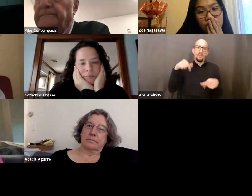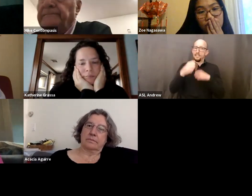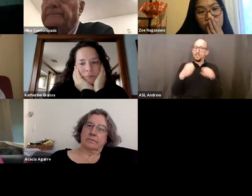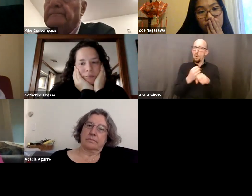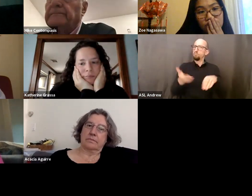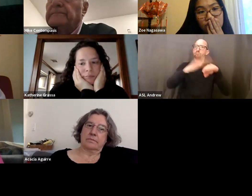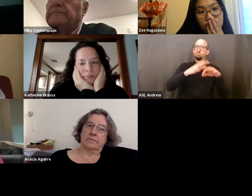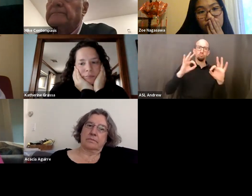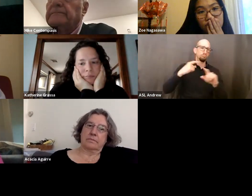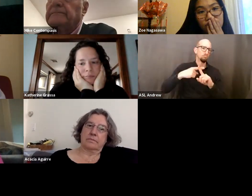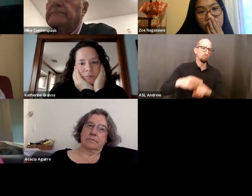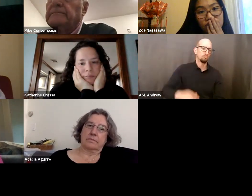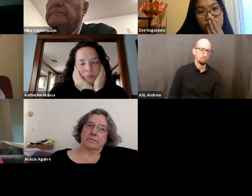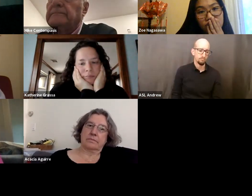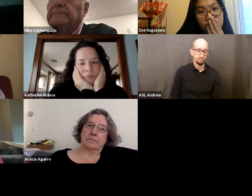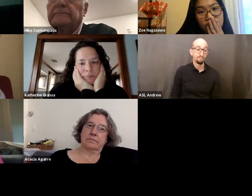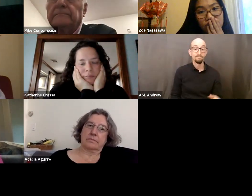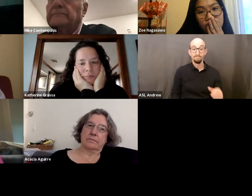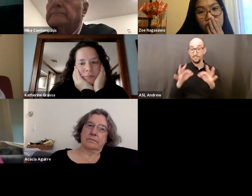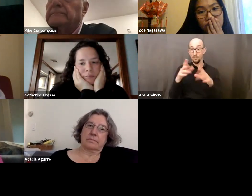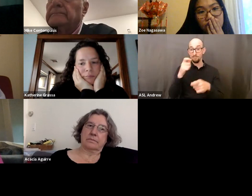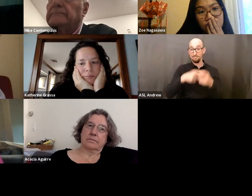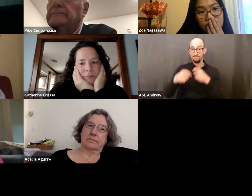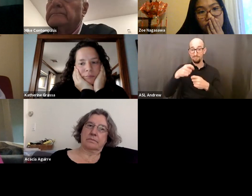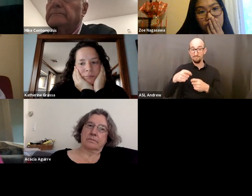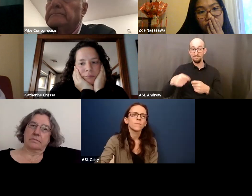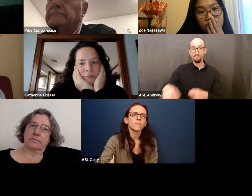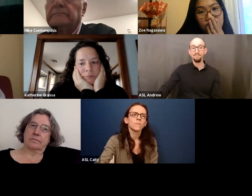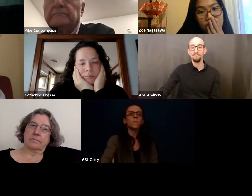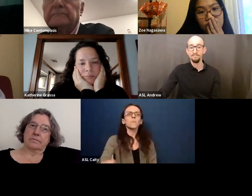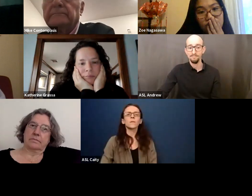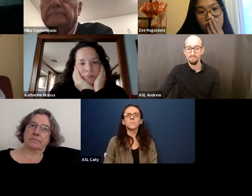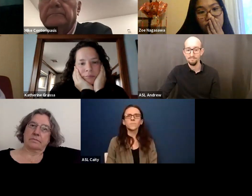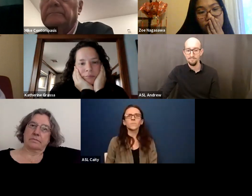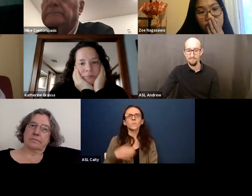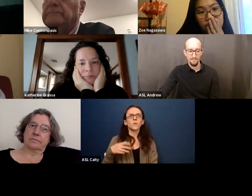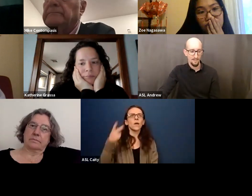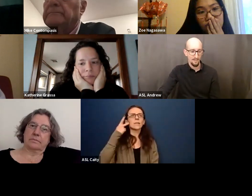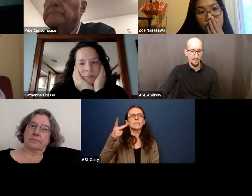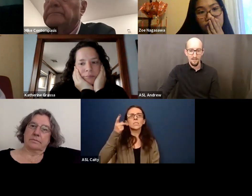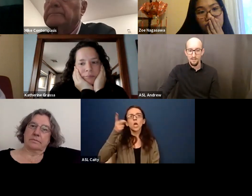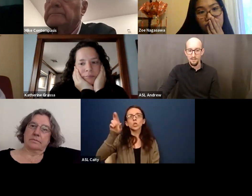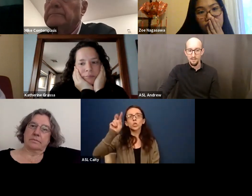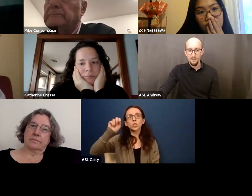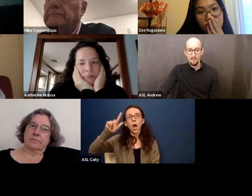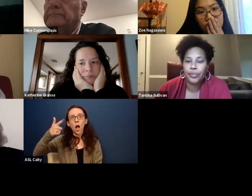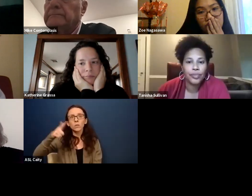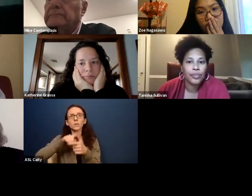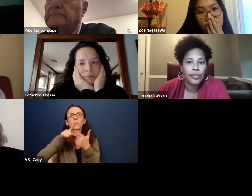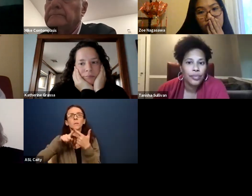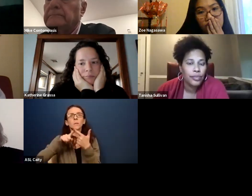So Dr. Tung, your hand is raised, then Ms. Grassa, then Ms. Garrett.